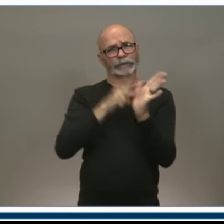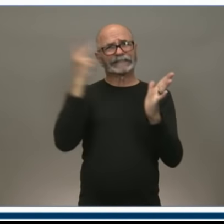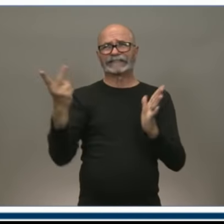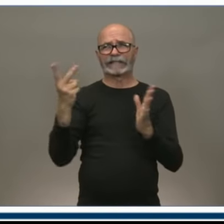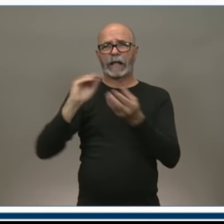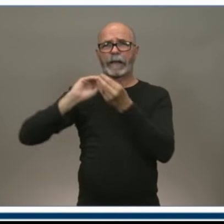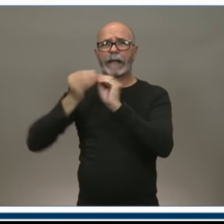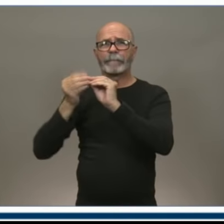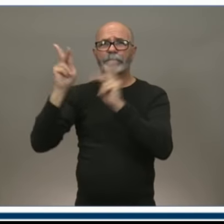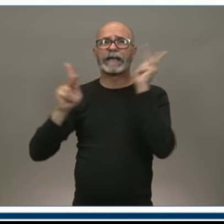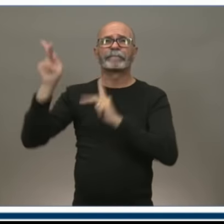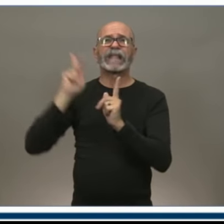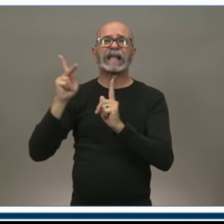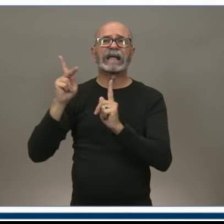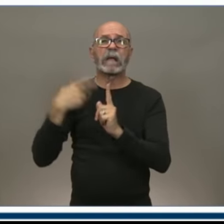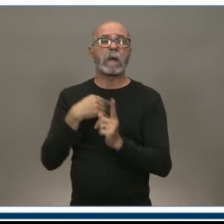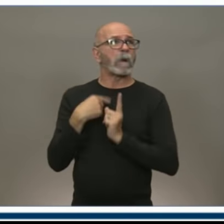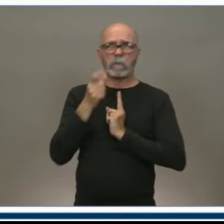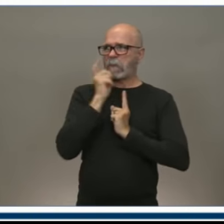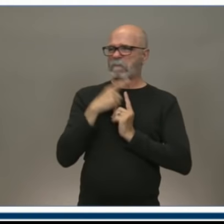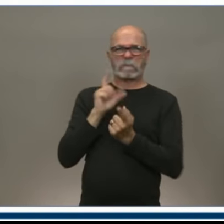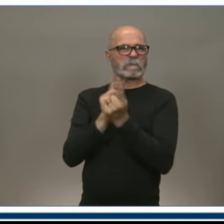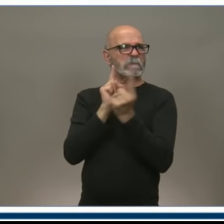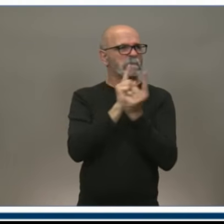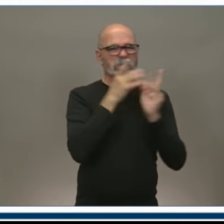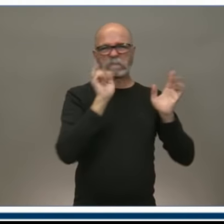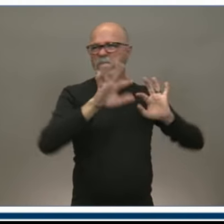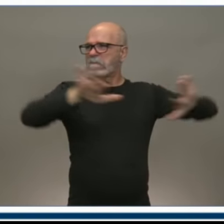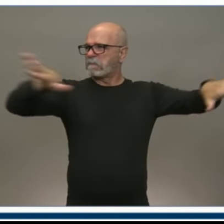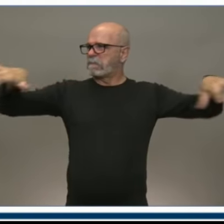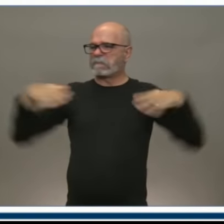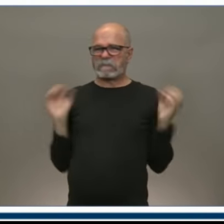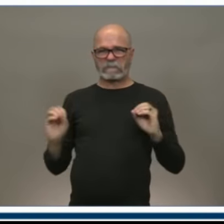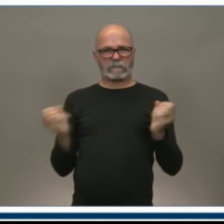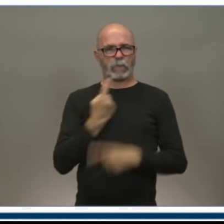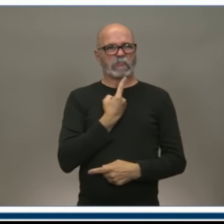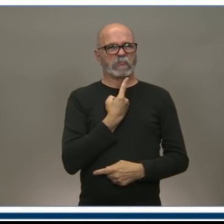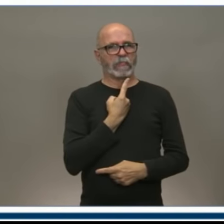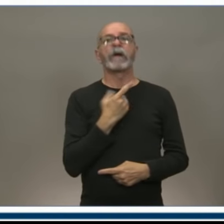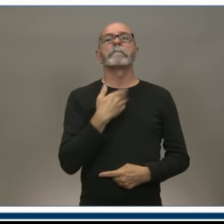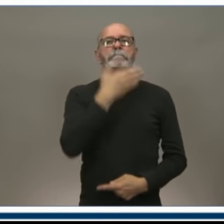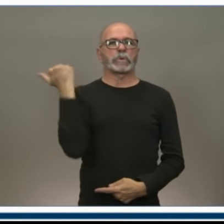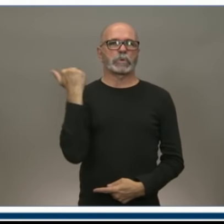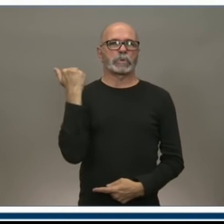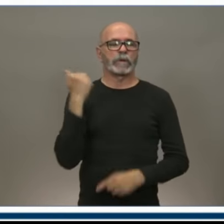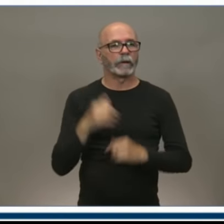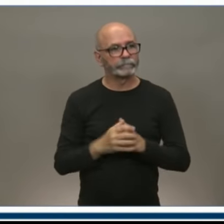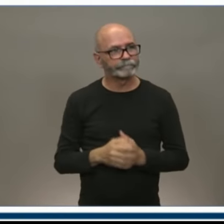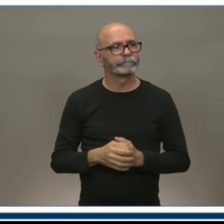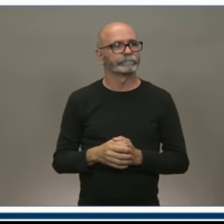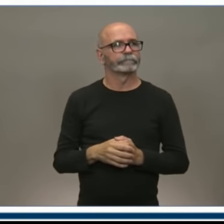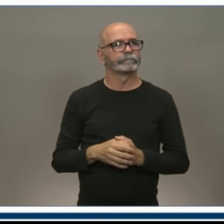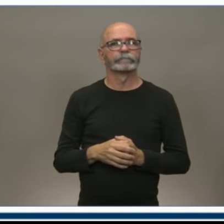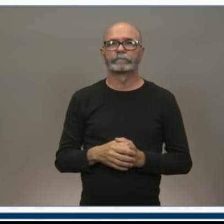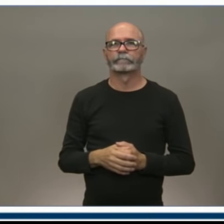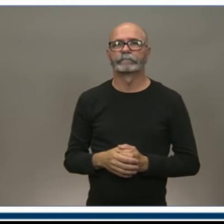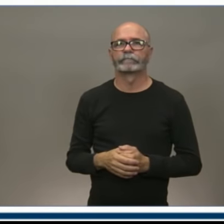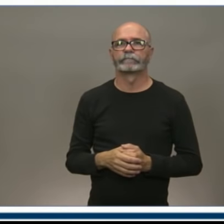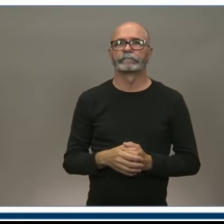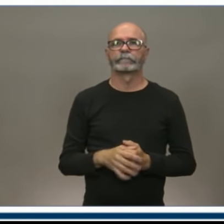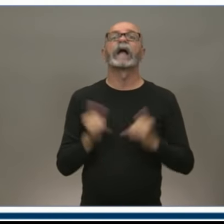don't necessarily have to come into close contact with? Premier, back to you. Dr. Strang and Chrissy will now answer any